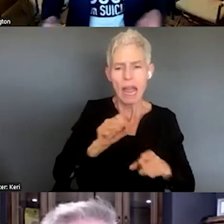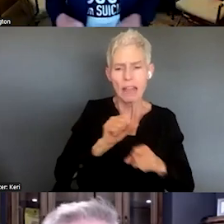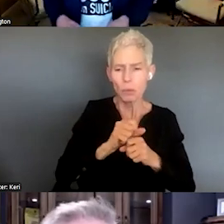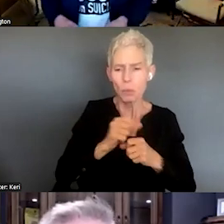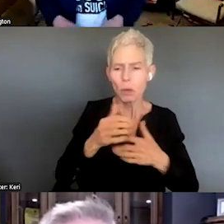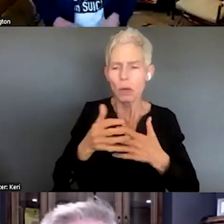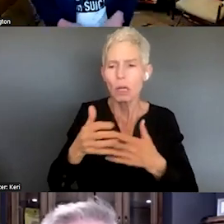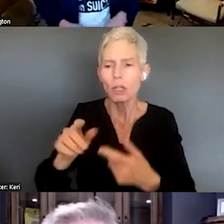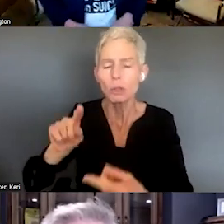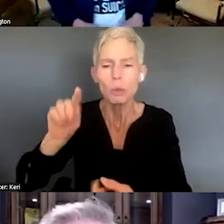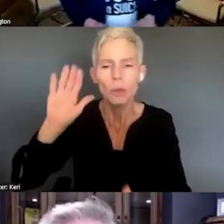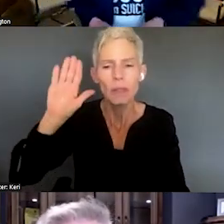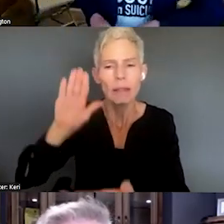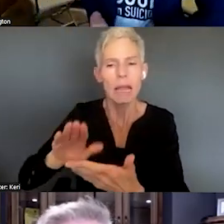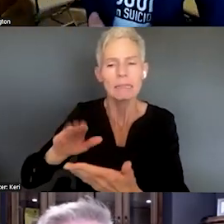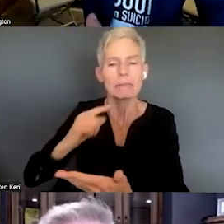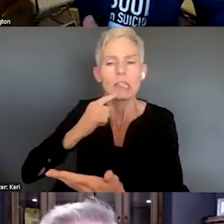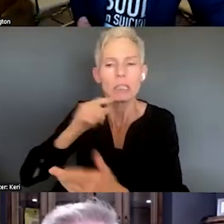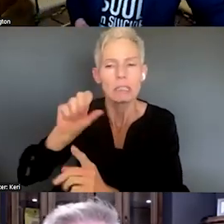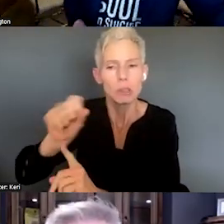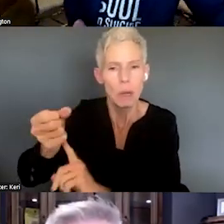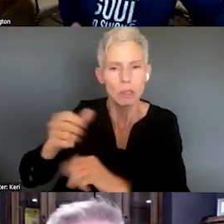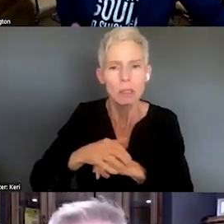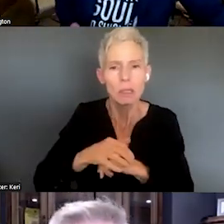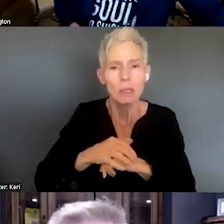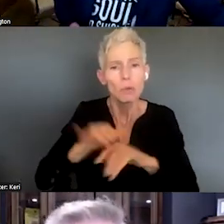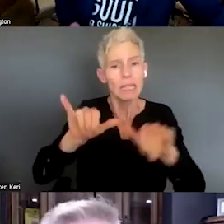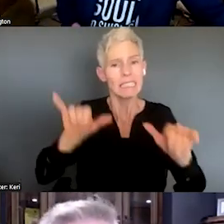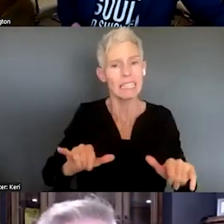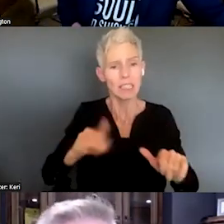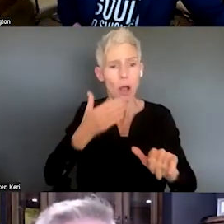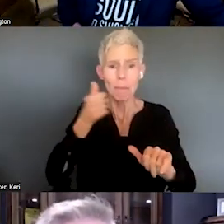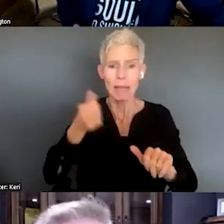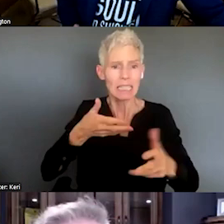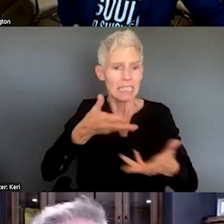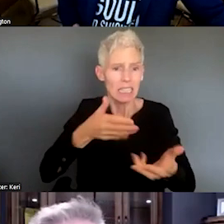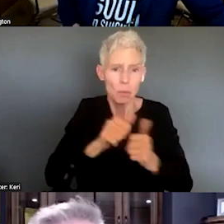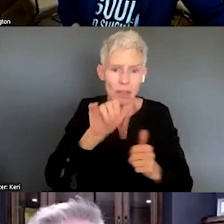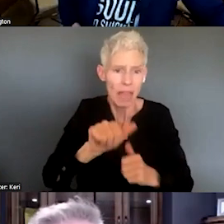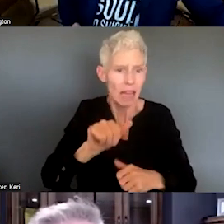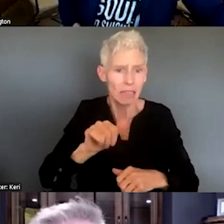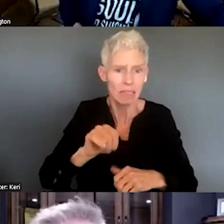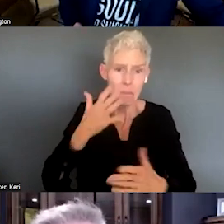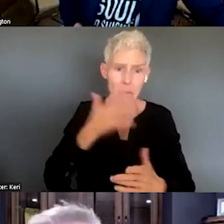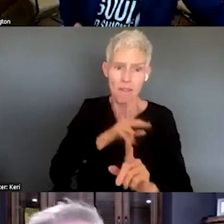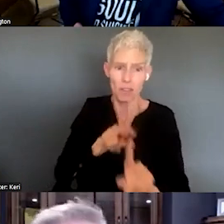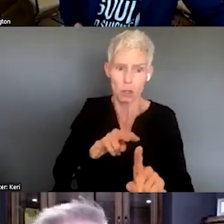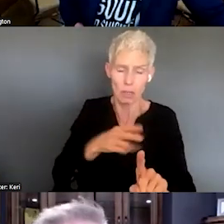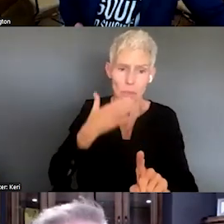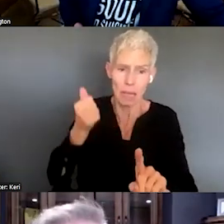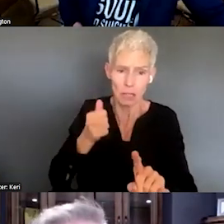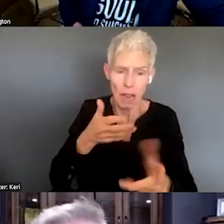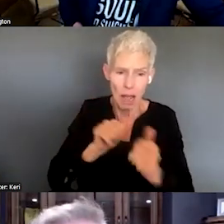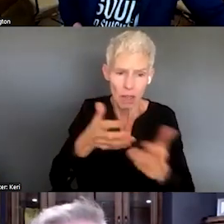situations, Yeah. which frankly our systems are better at dealing with already, in my view. So Chris, I think that's how I would